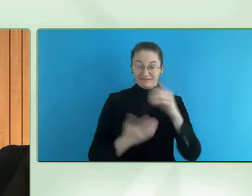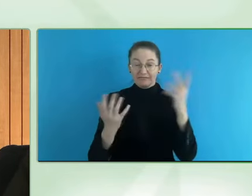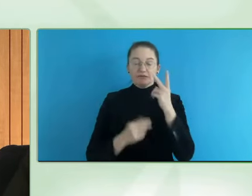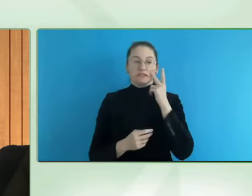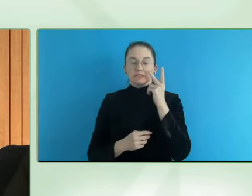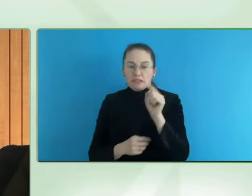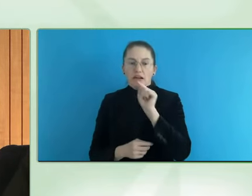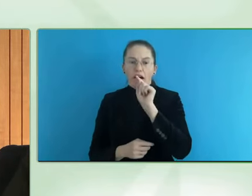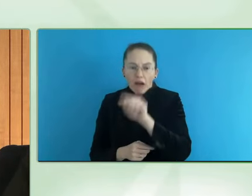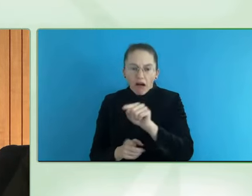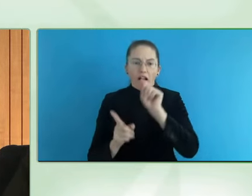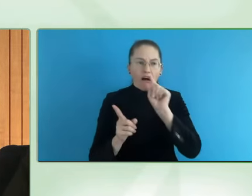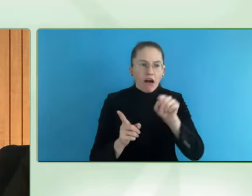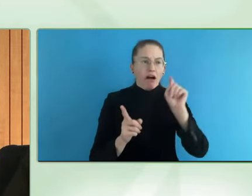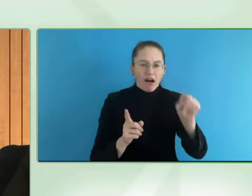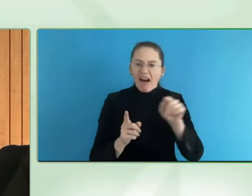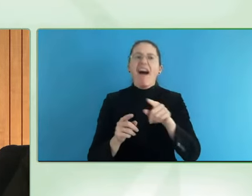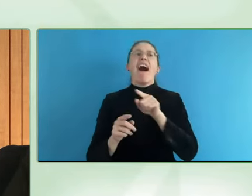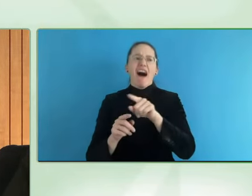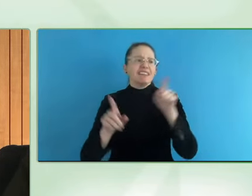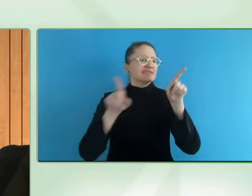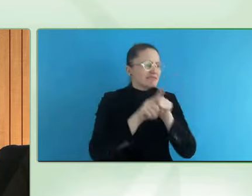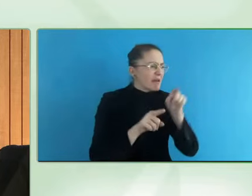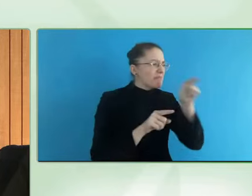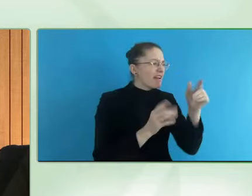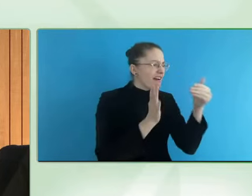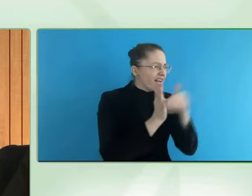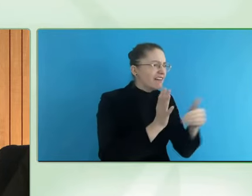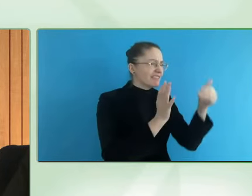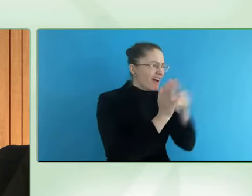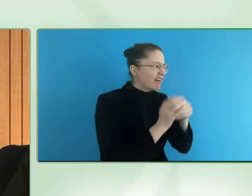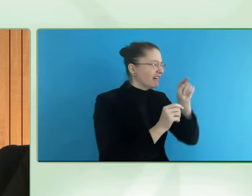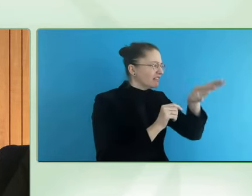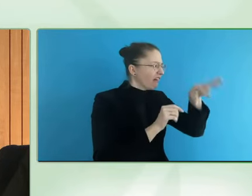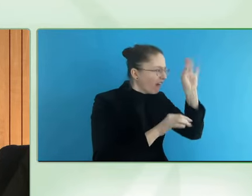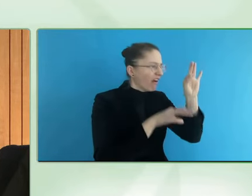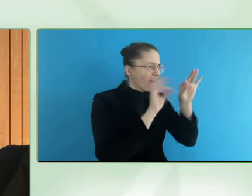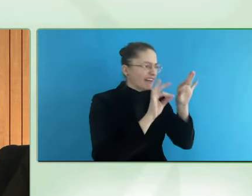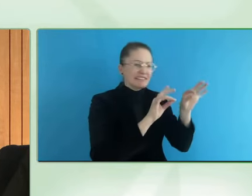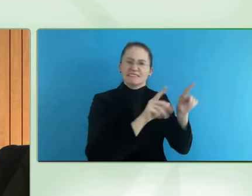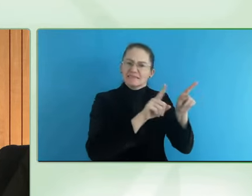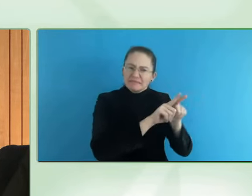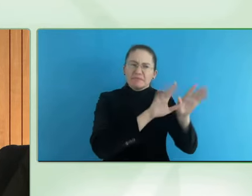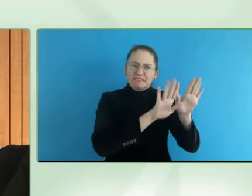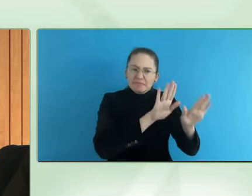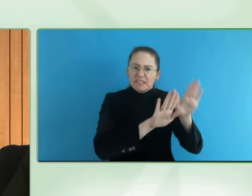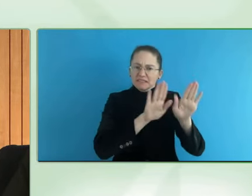recommendation with similar findings. So when we talk about funding,